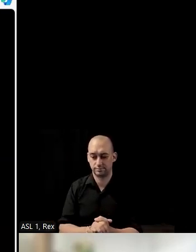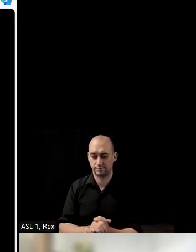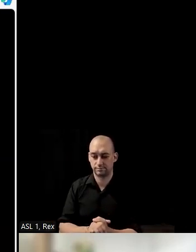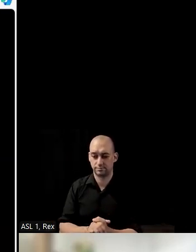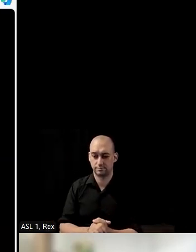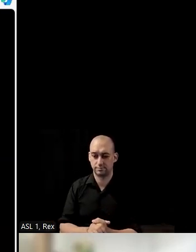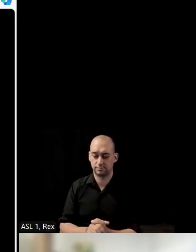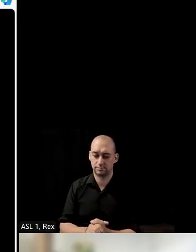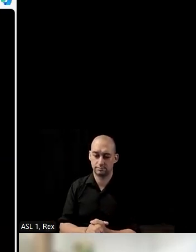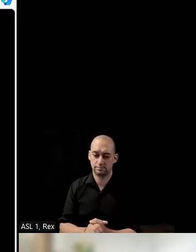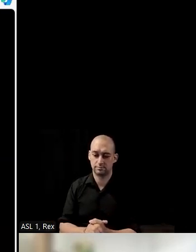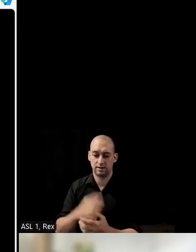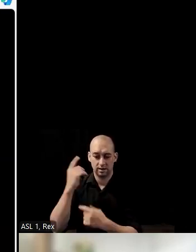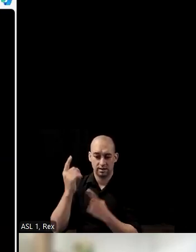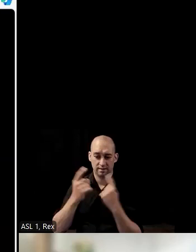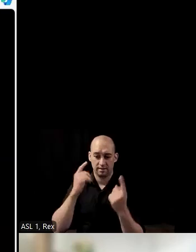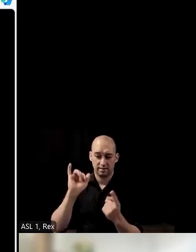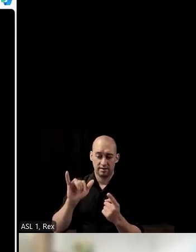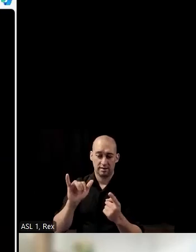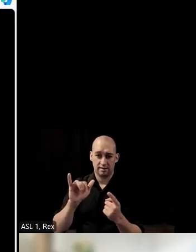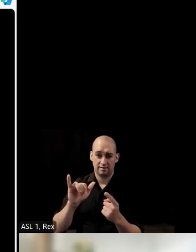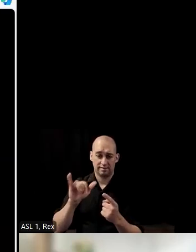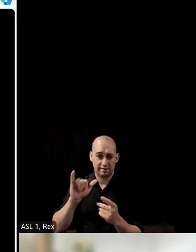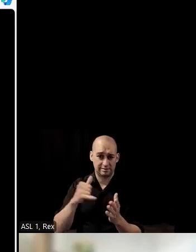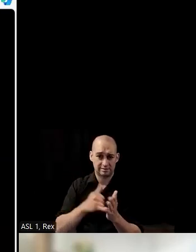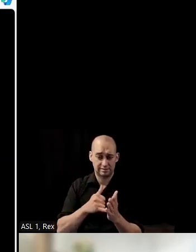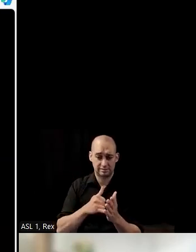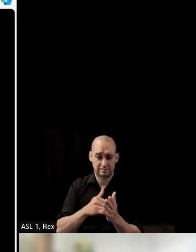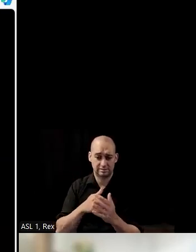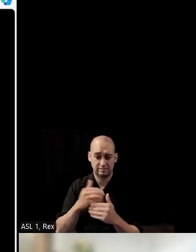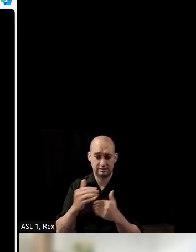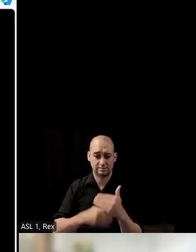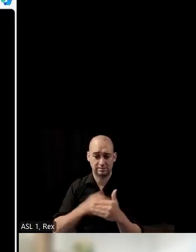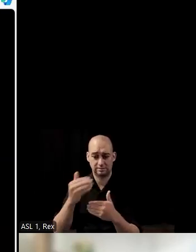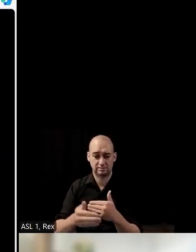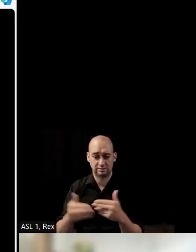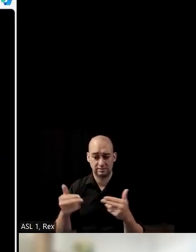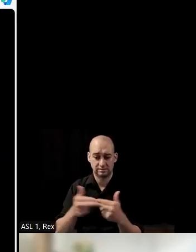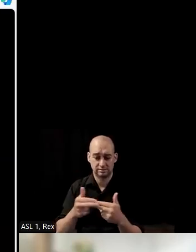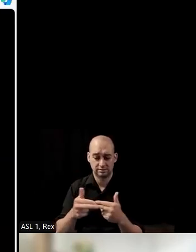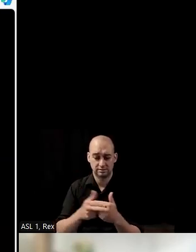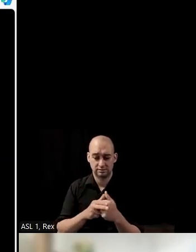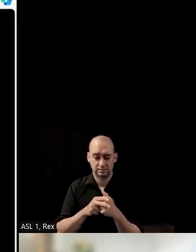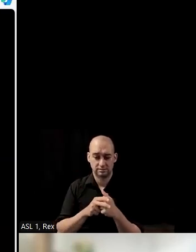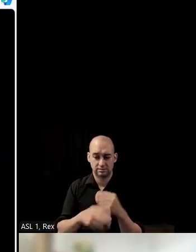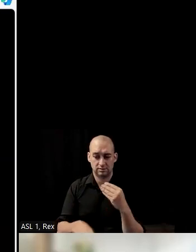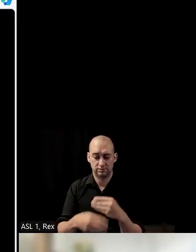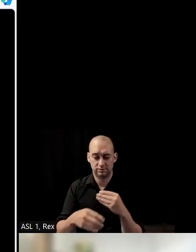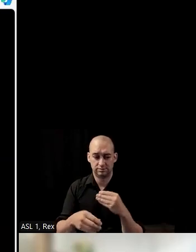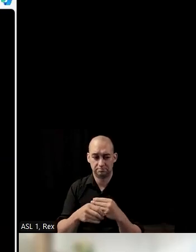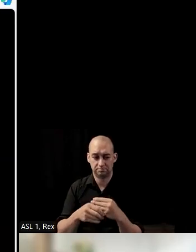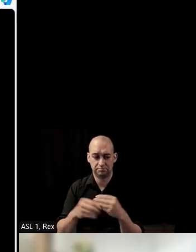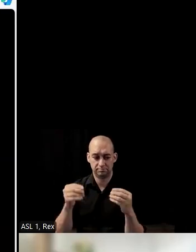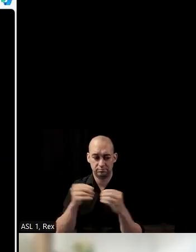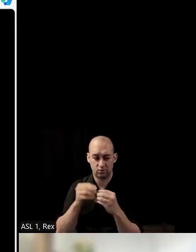And I think that is it. Go ahead and go to the next slide. There's additional information